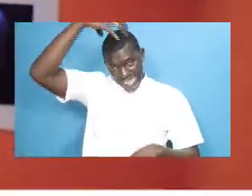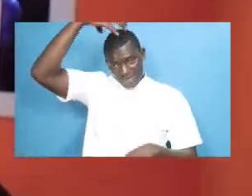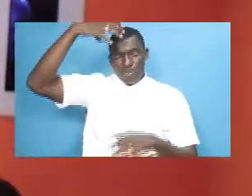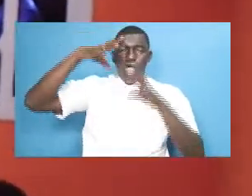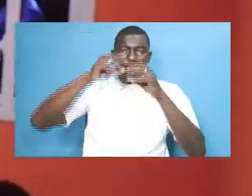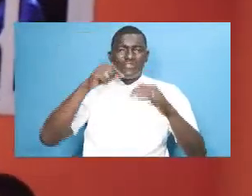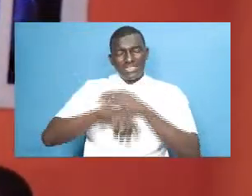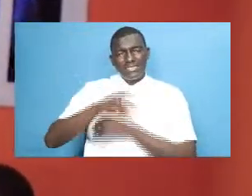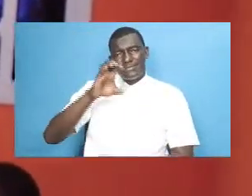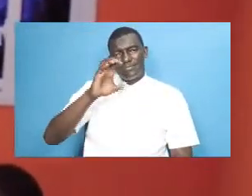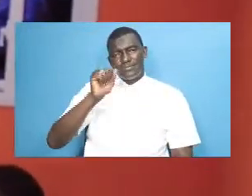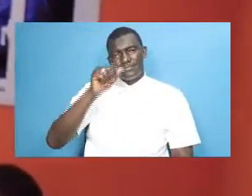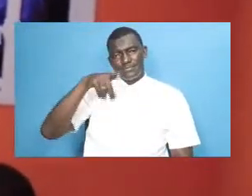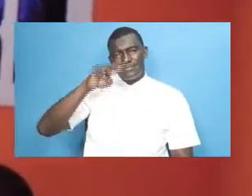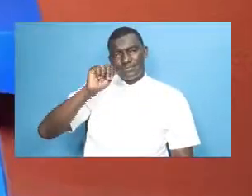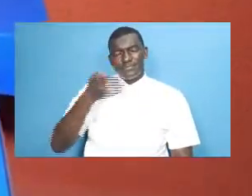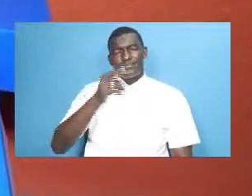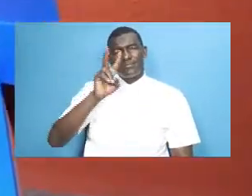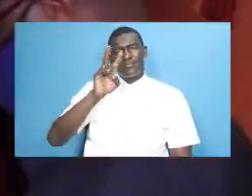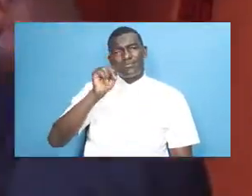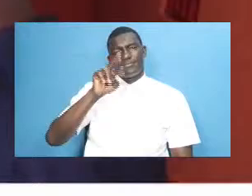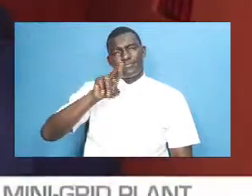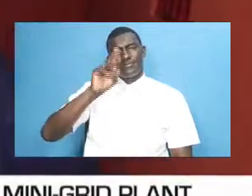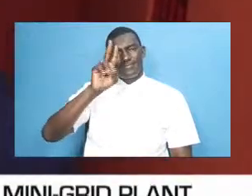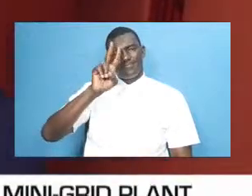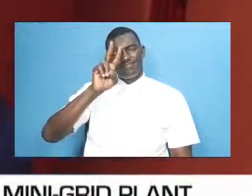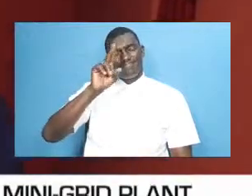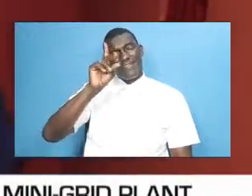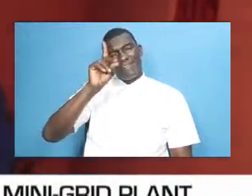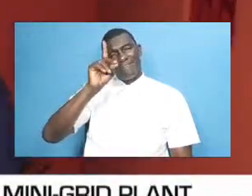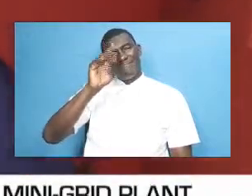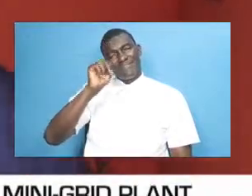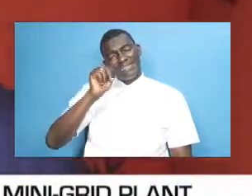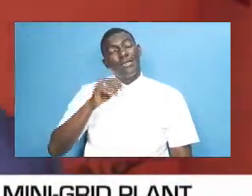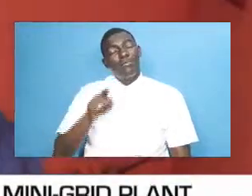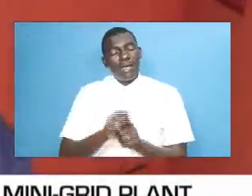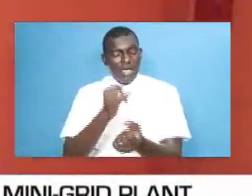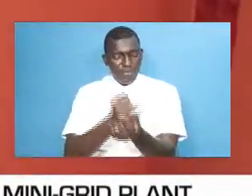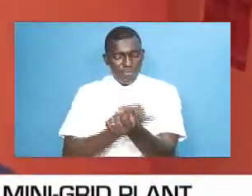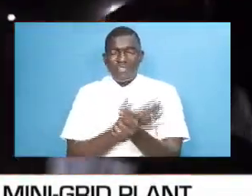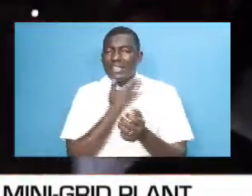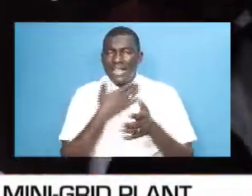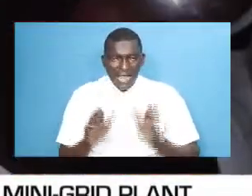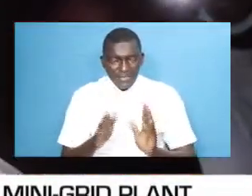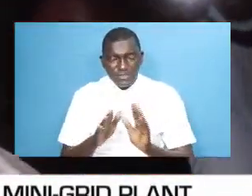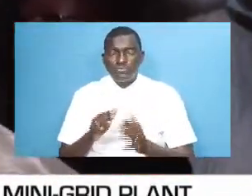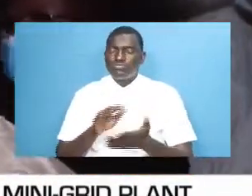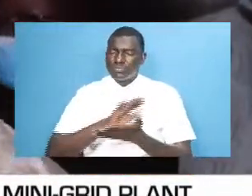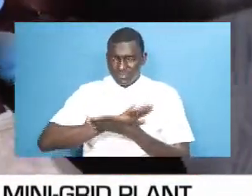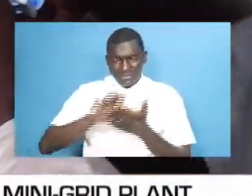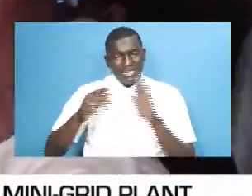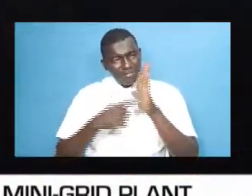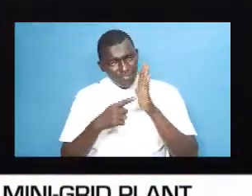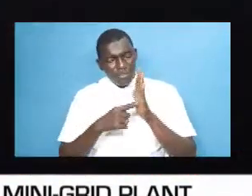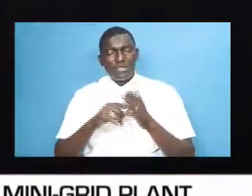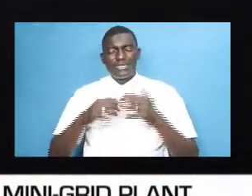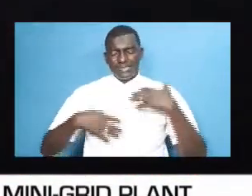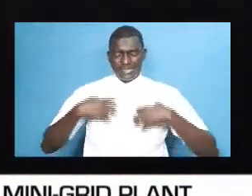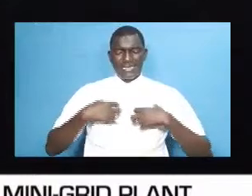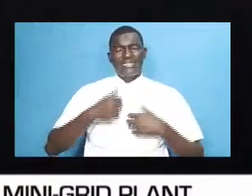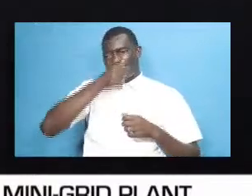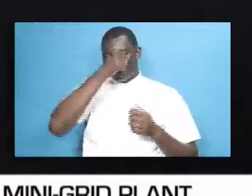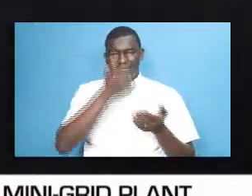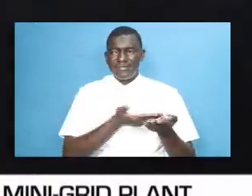economic, social and environmental development of West Africa by improving access to modern, reliable and affordable energy